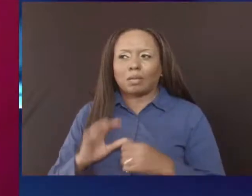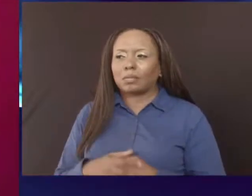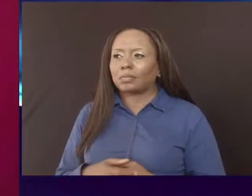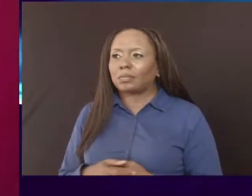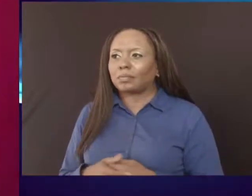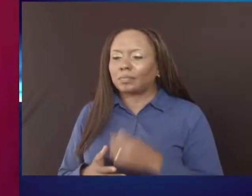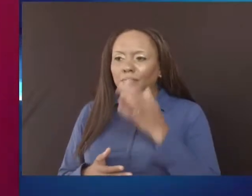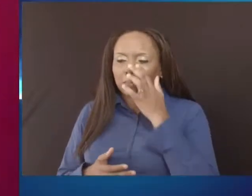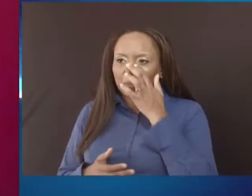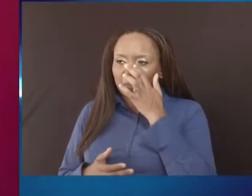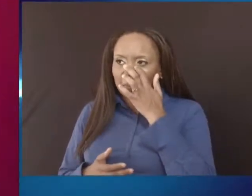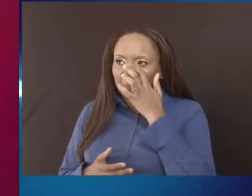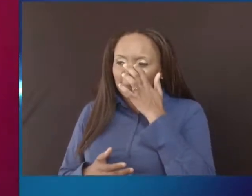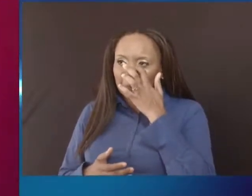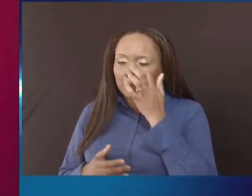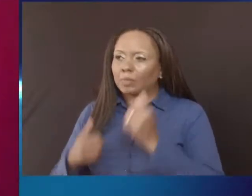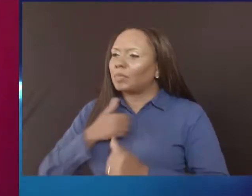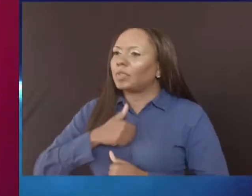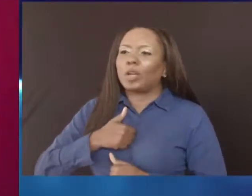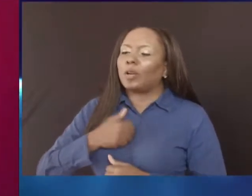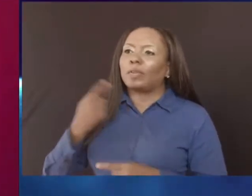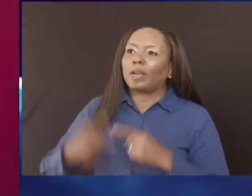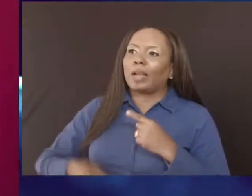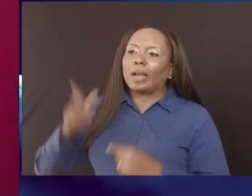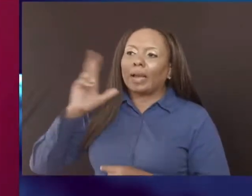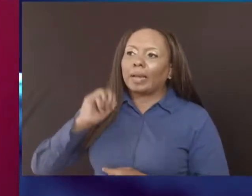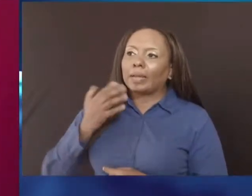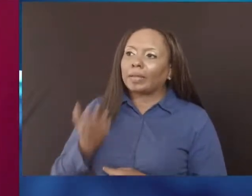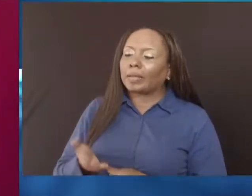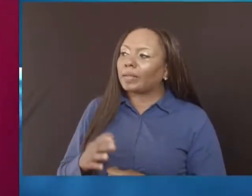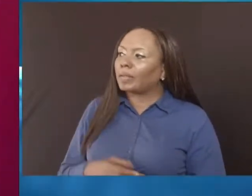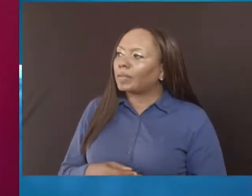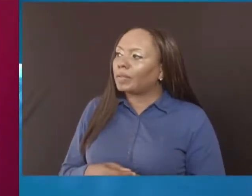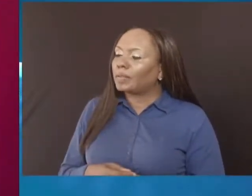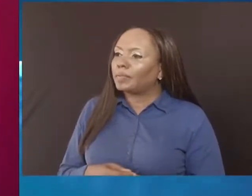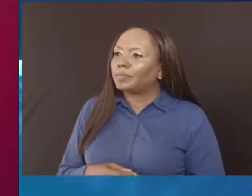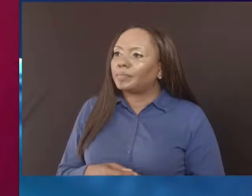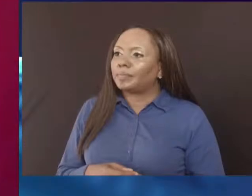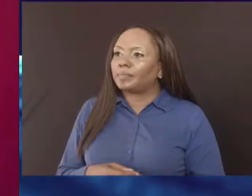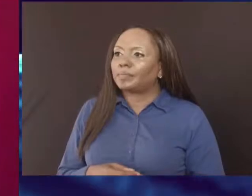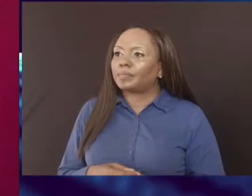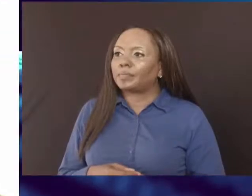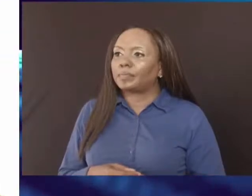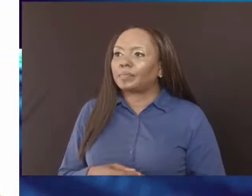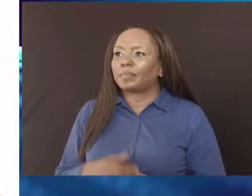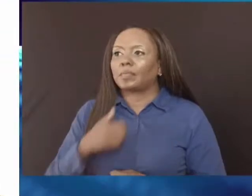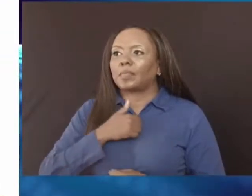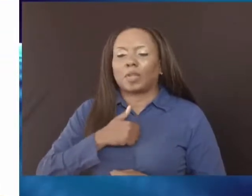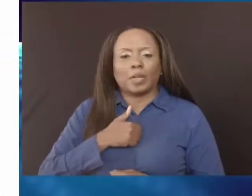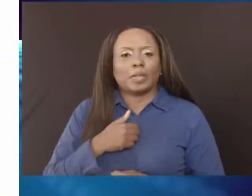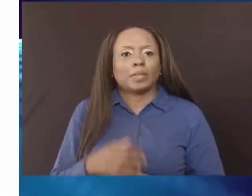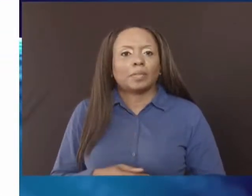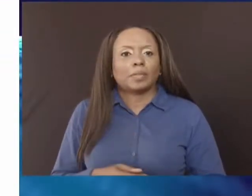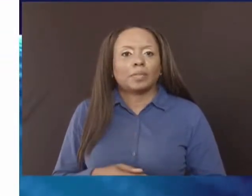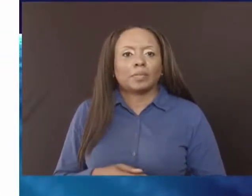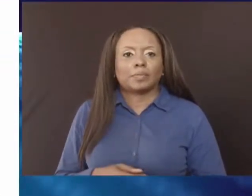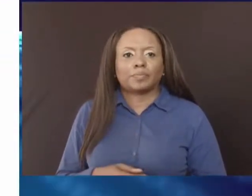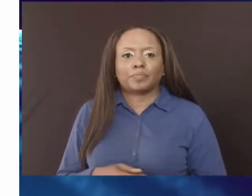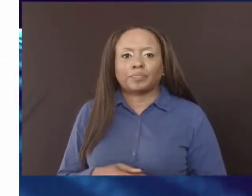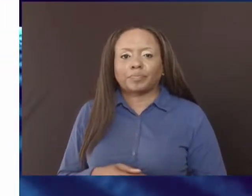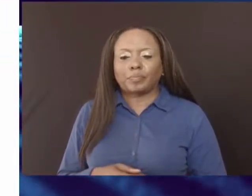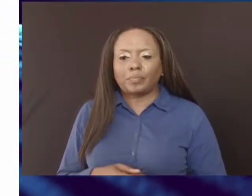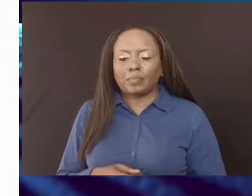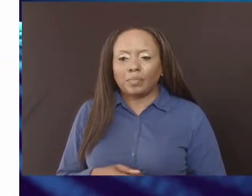Sorry, Kareem, you broke up a bit just now, so I didn't hear the last part of the question. My apologies. I was asking whether, based on